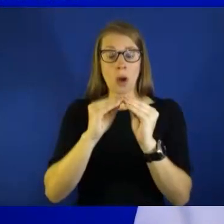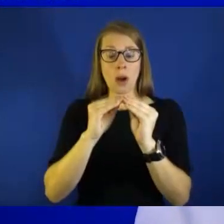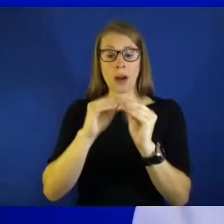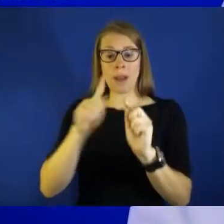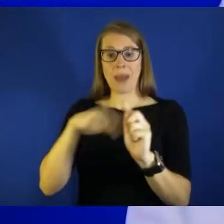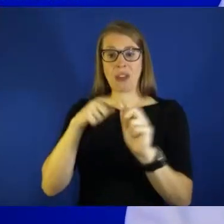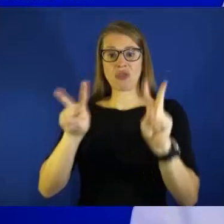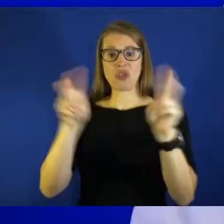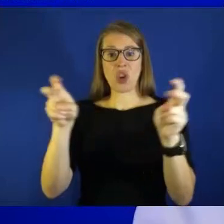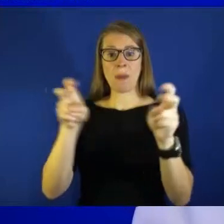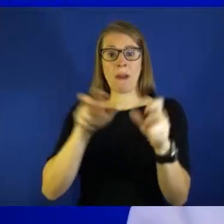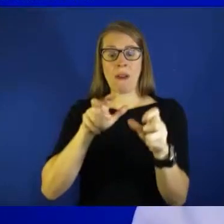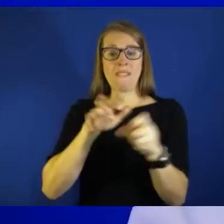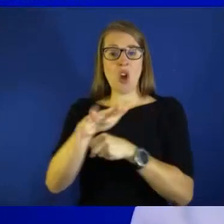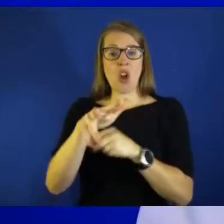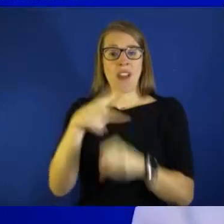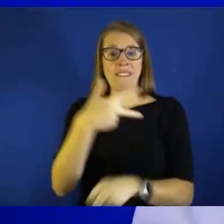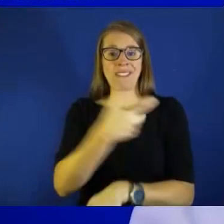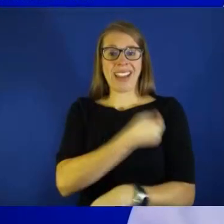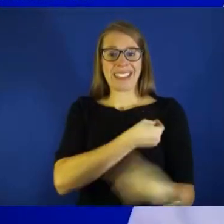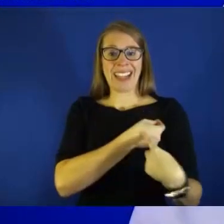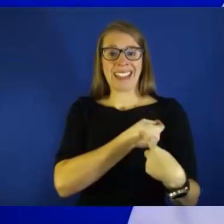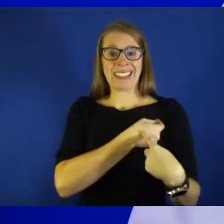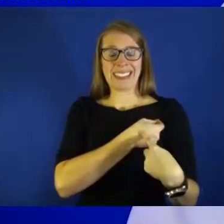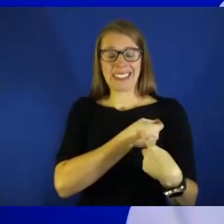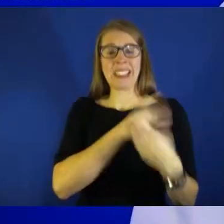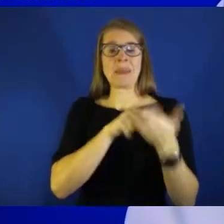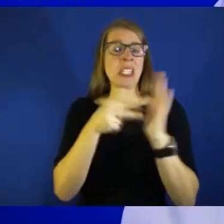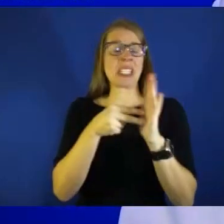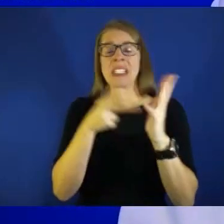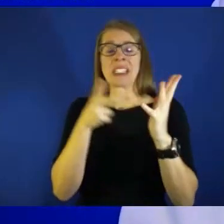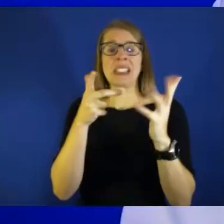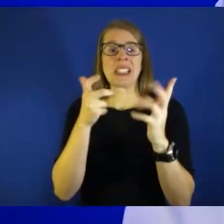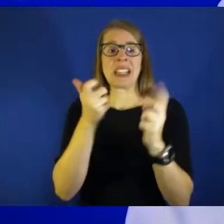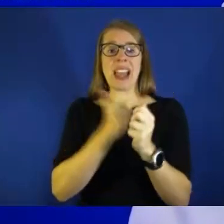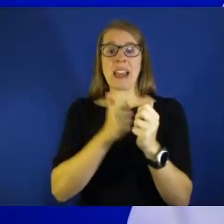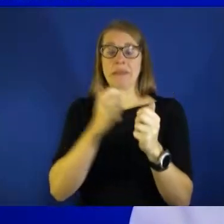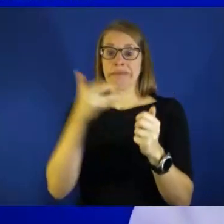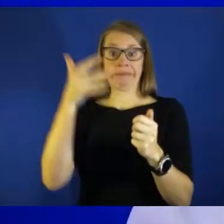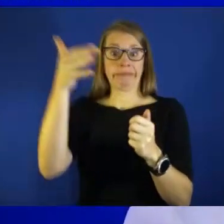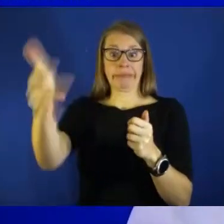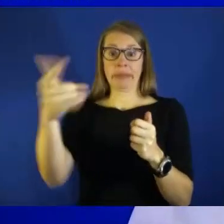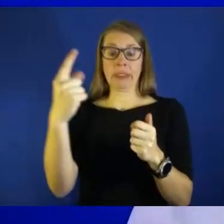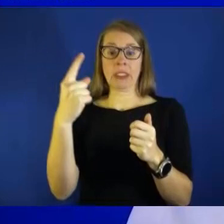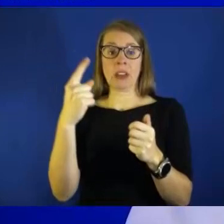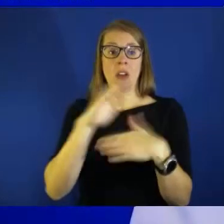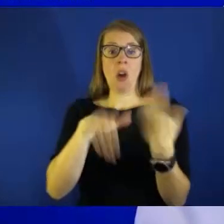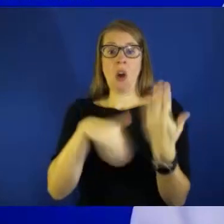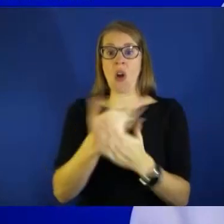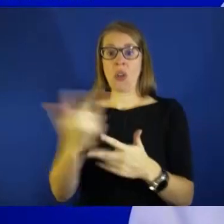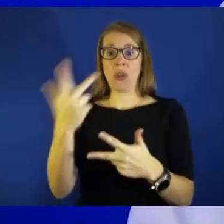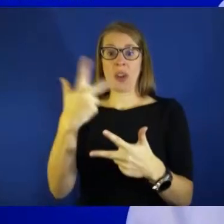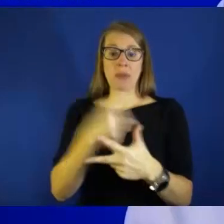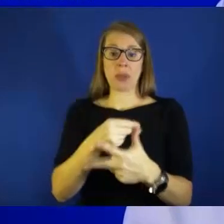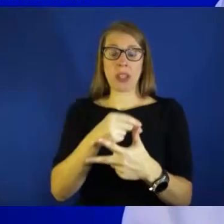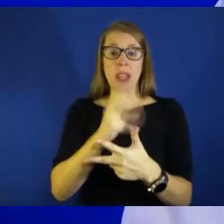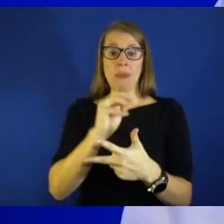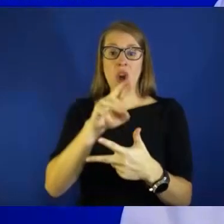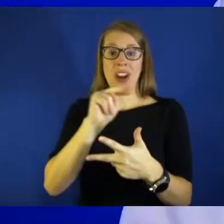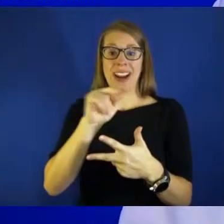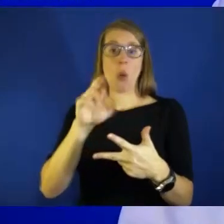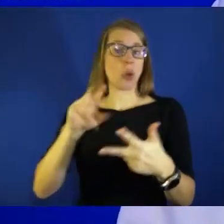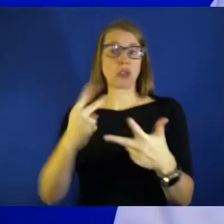talk about, well, maybe at some point in time, everybody will be getting 3 doses of the mRNA vaccine, or maybe 2 doses of Johnson & Johnson. I think